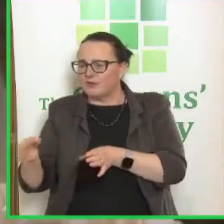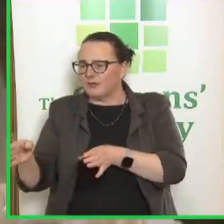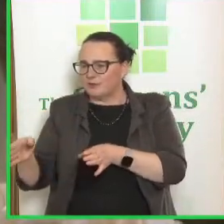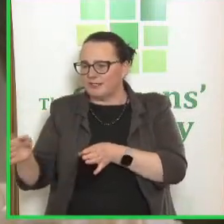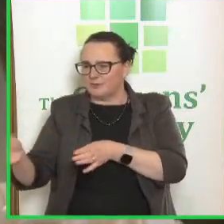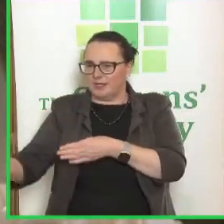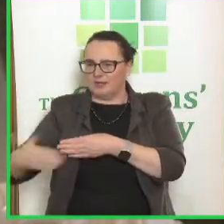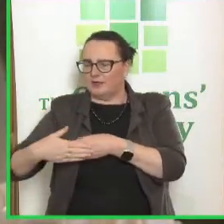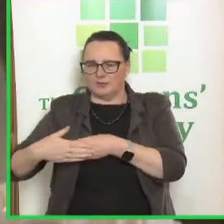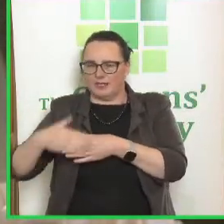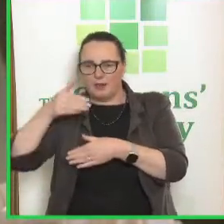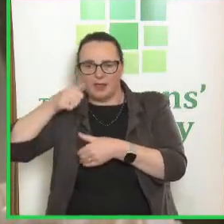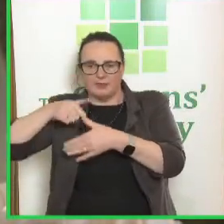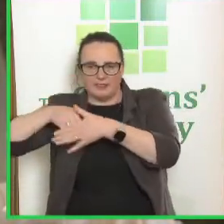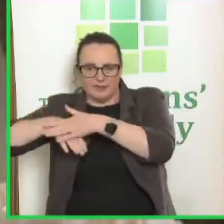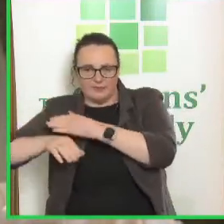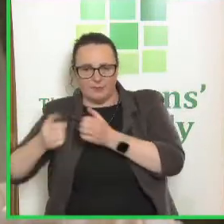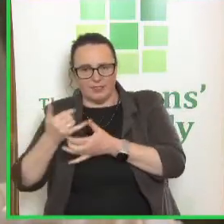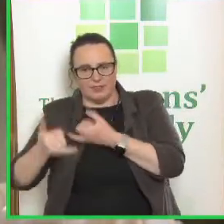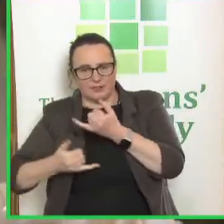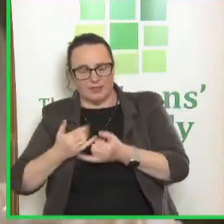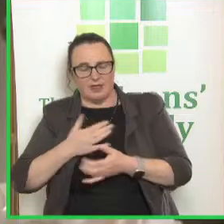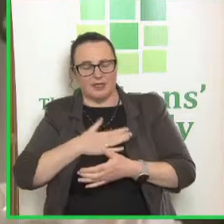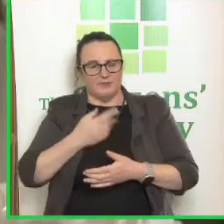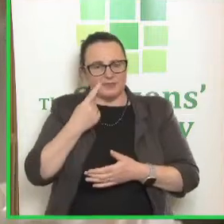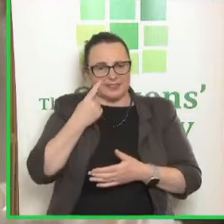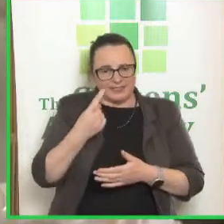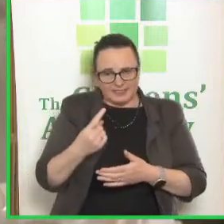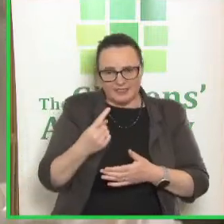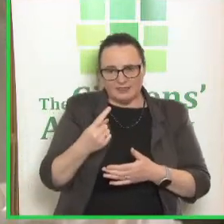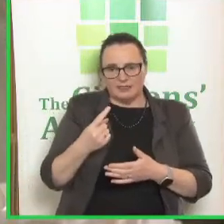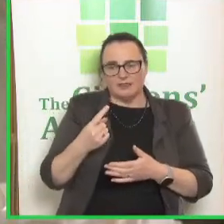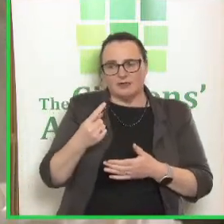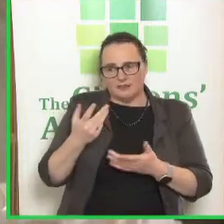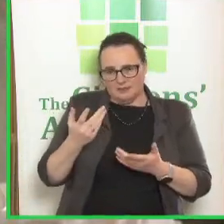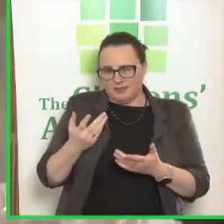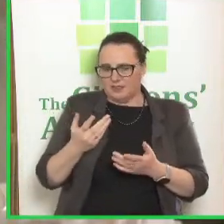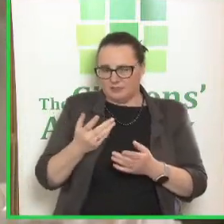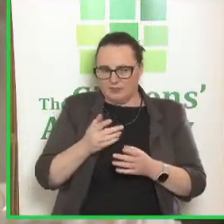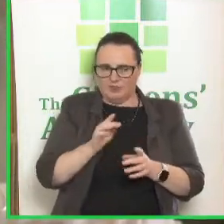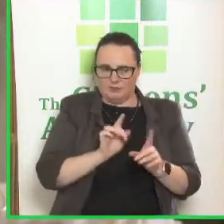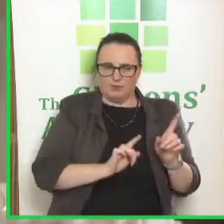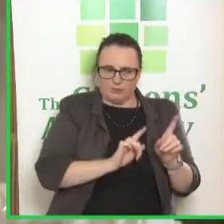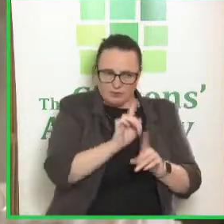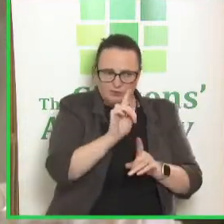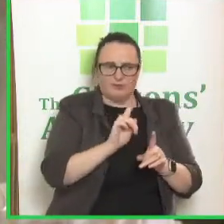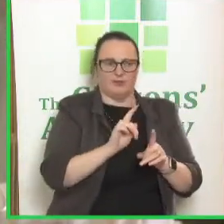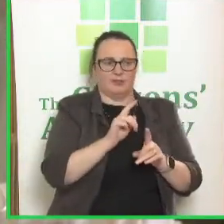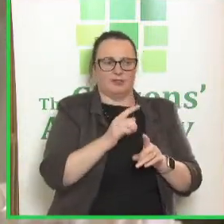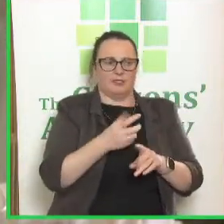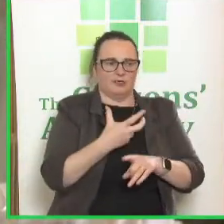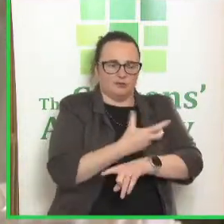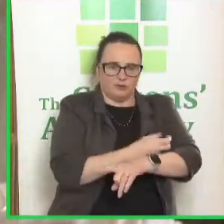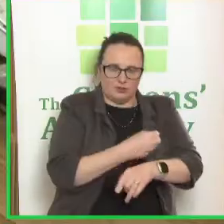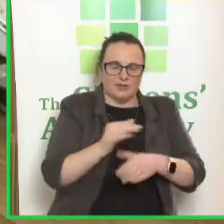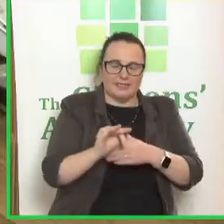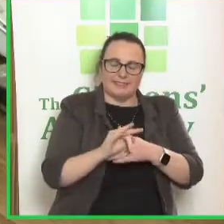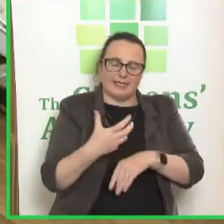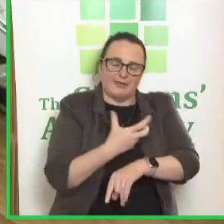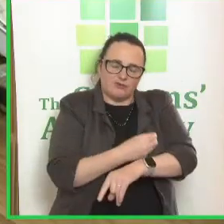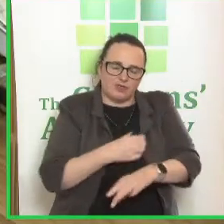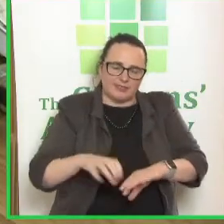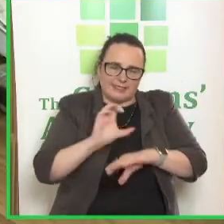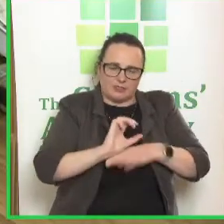years. So I'd love to see that being taken up and expanded across the city. Thank you. Thank you. Very